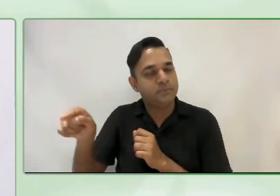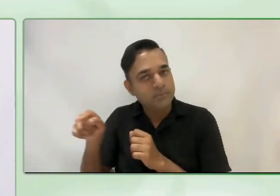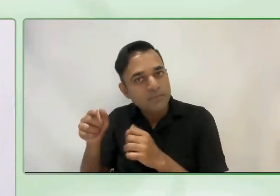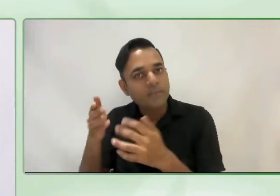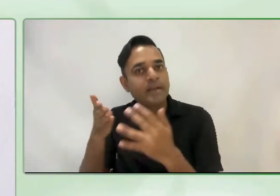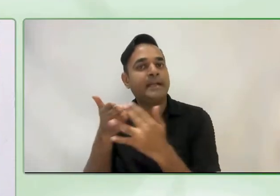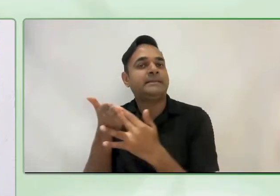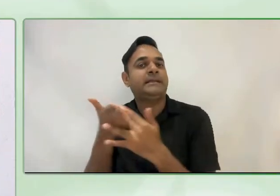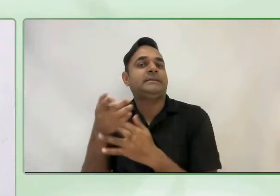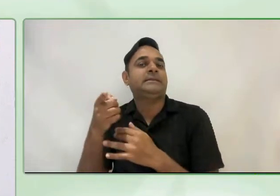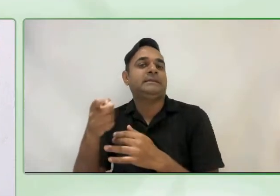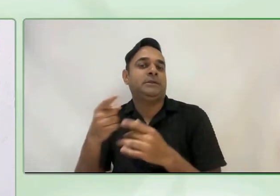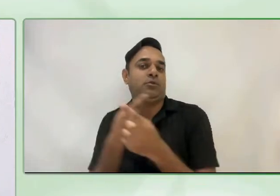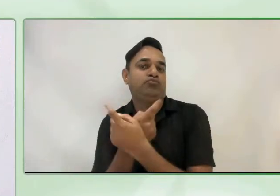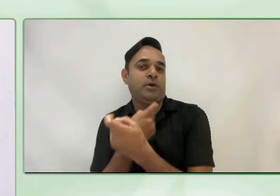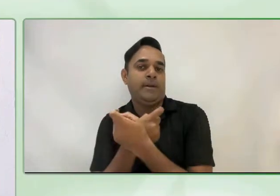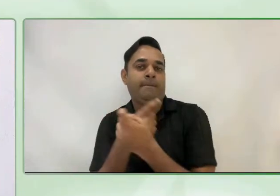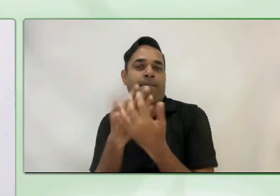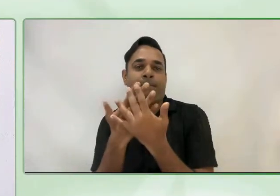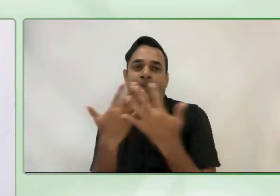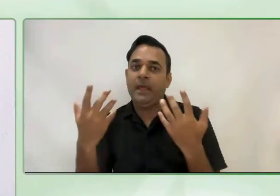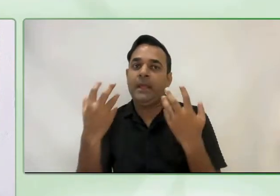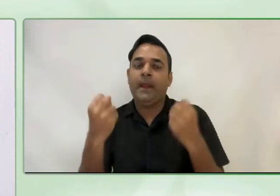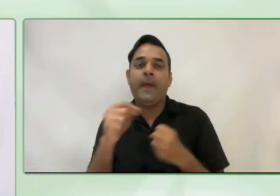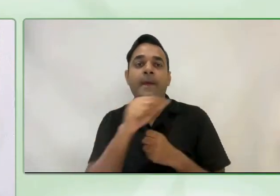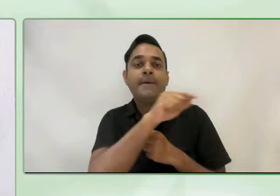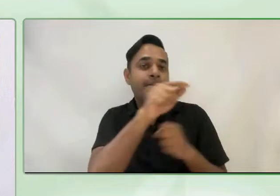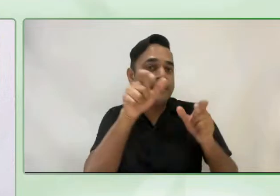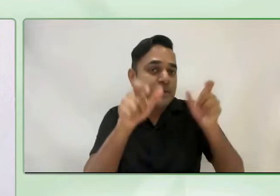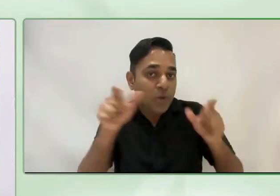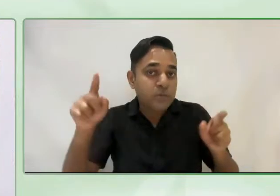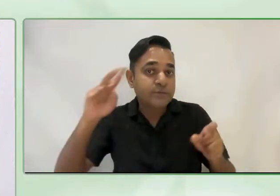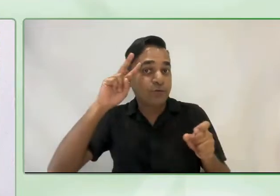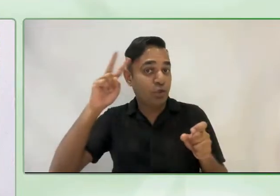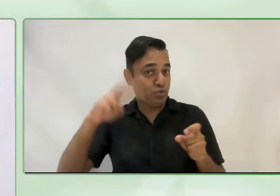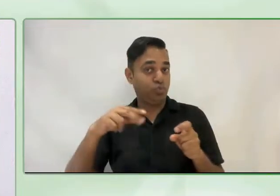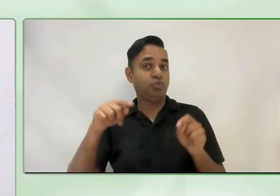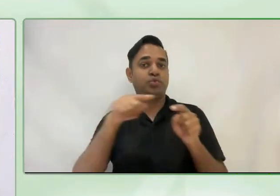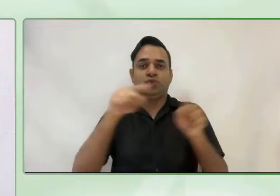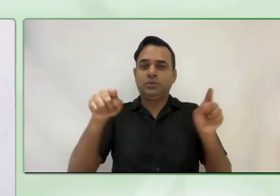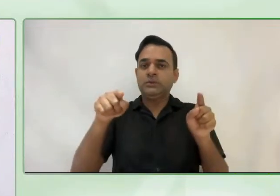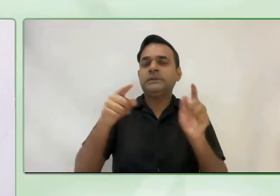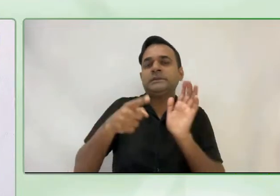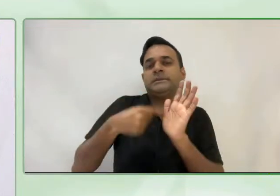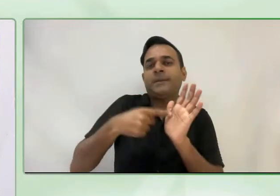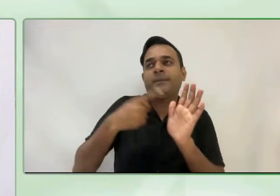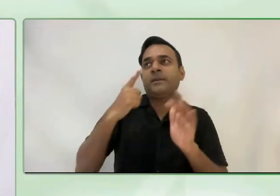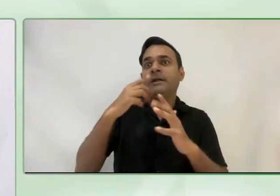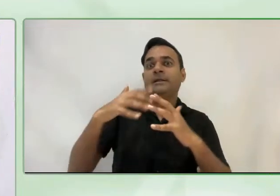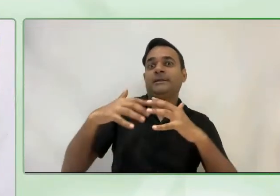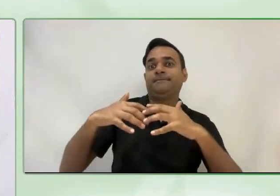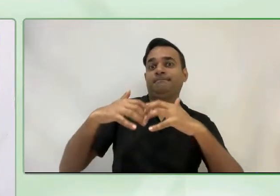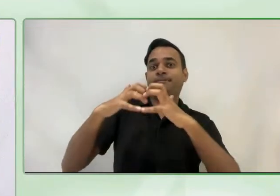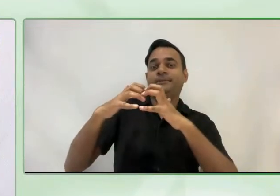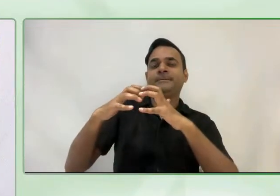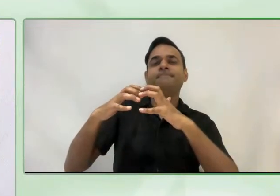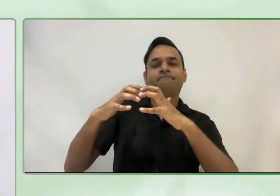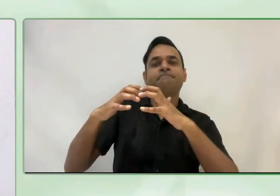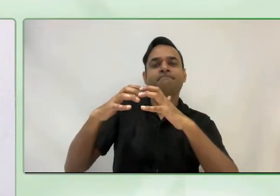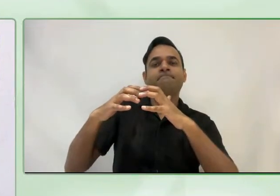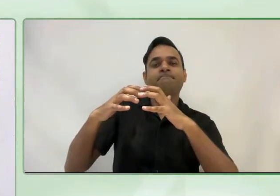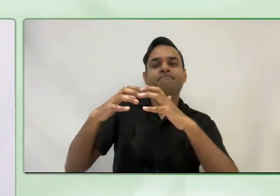for example, and to telecom sector. And in each of these companies, we have our